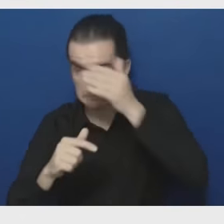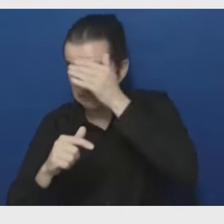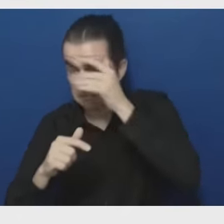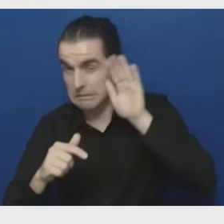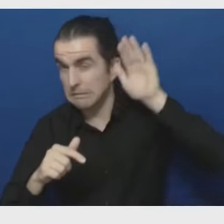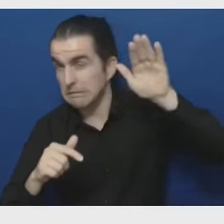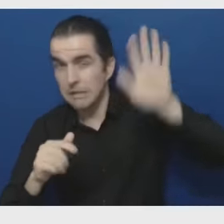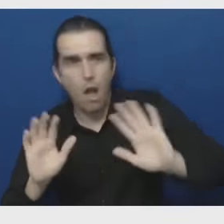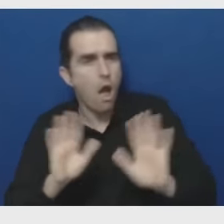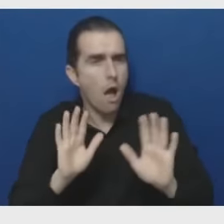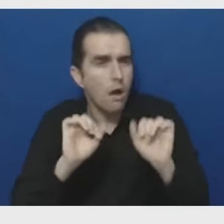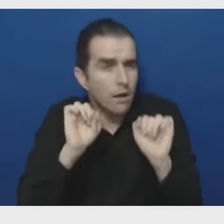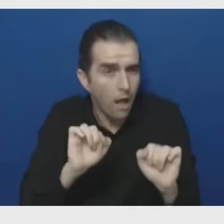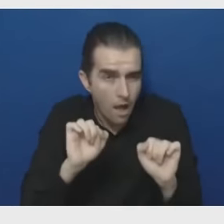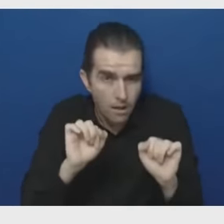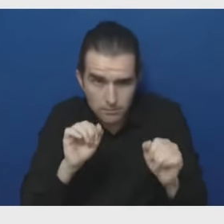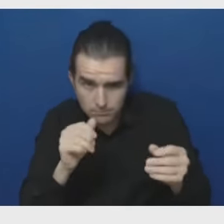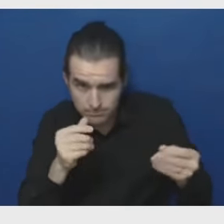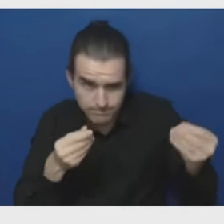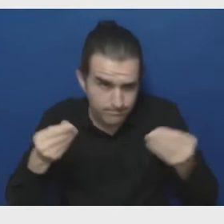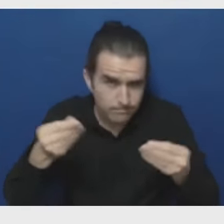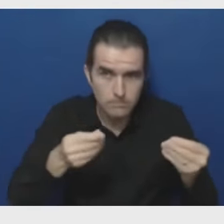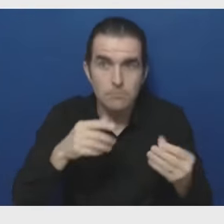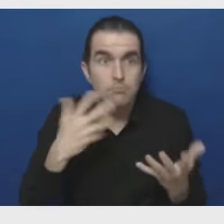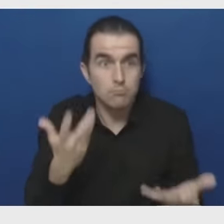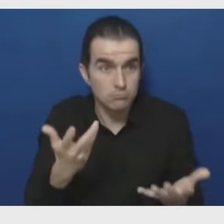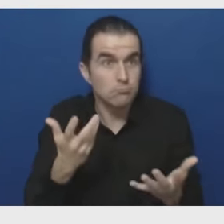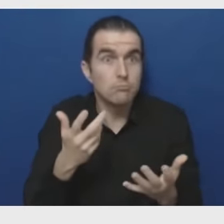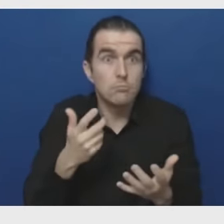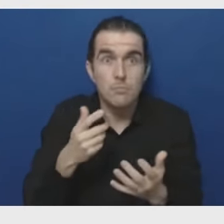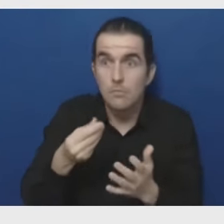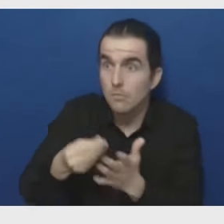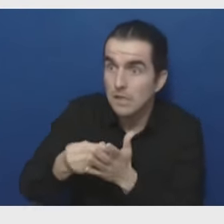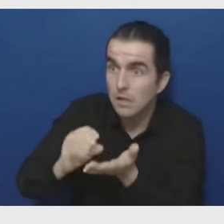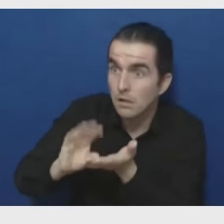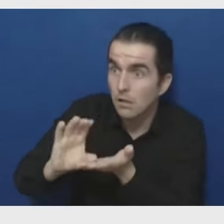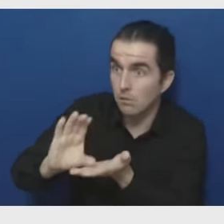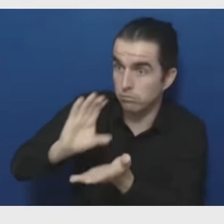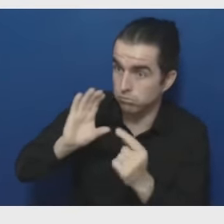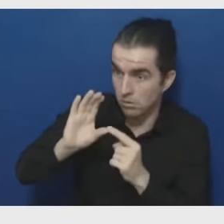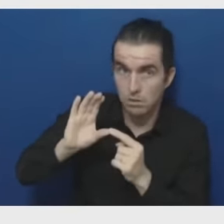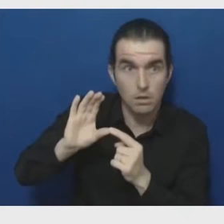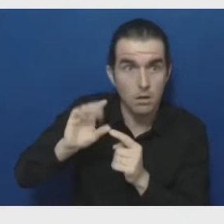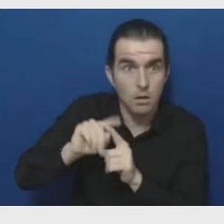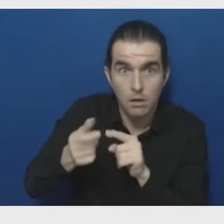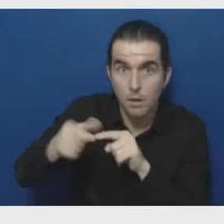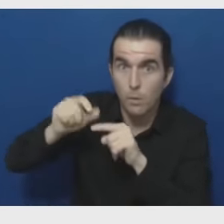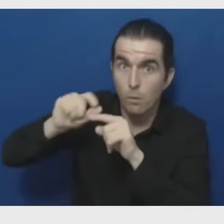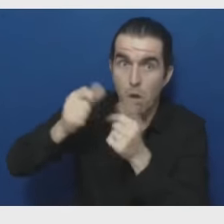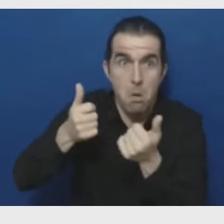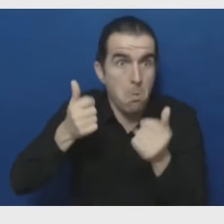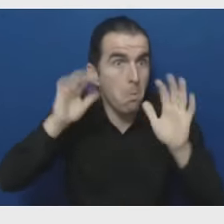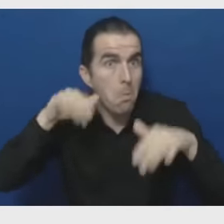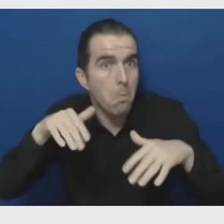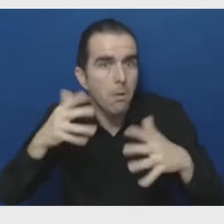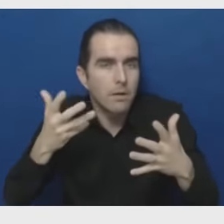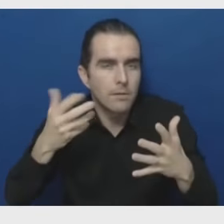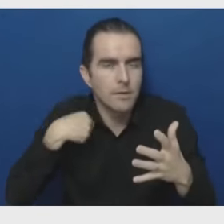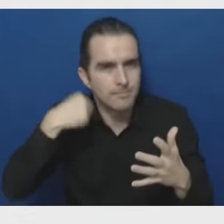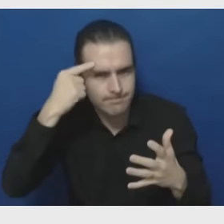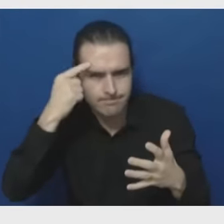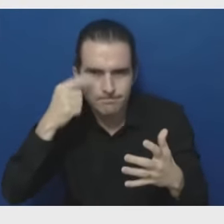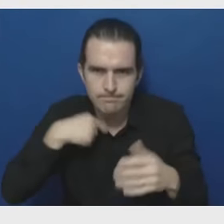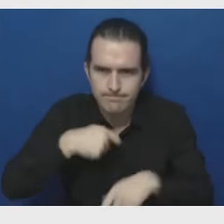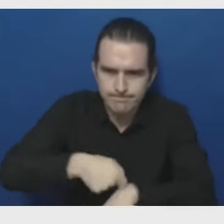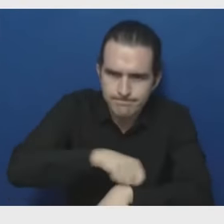of people and damage and harmful and does harm. That's where we draw the line. Profit's fine. Do it with people at the center,